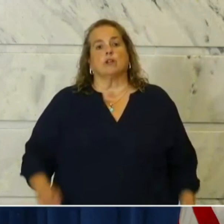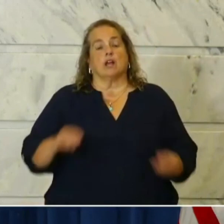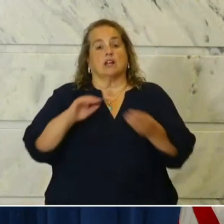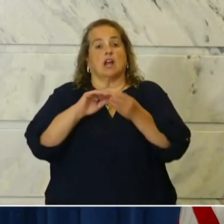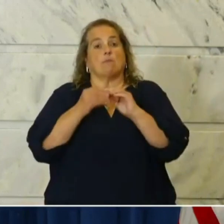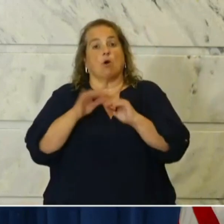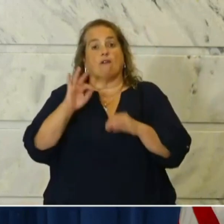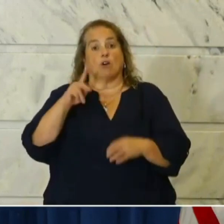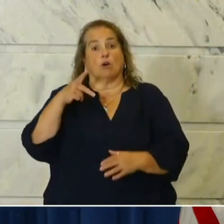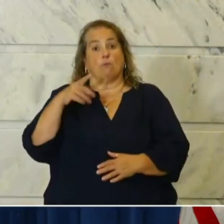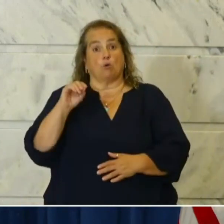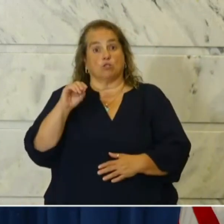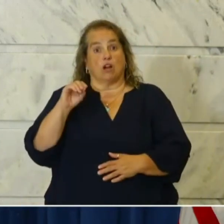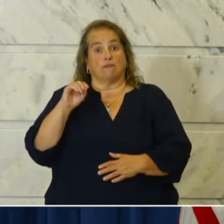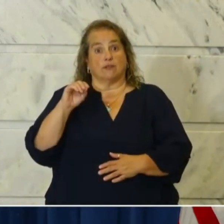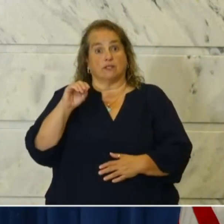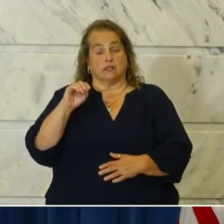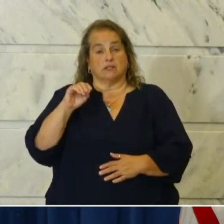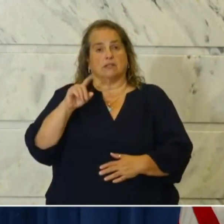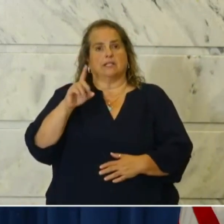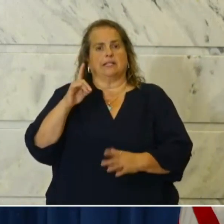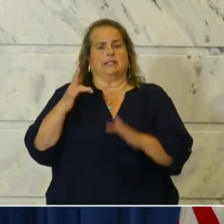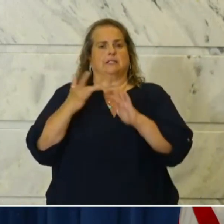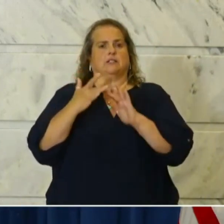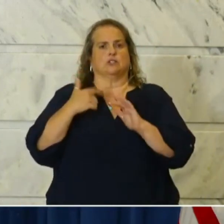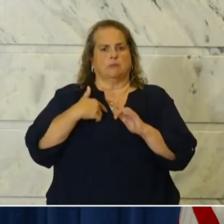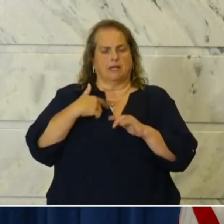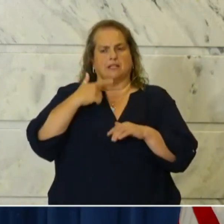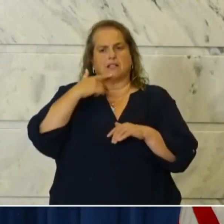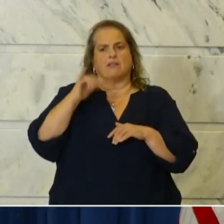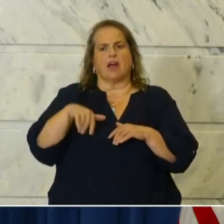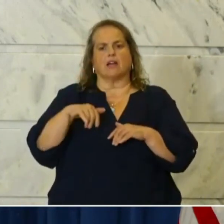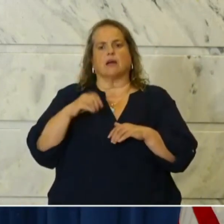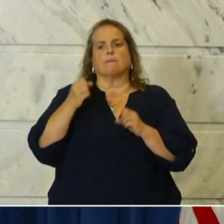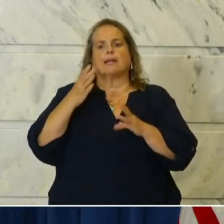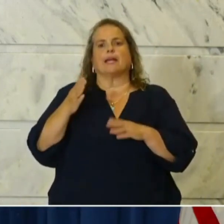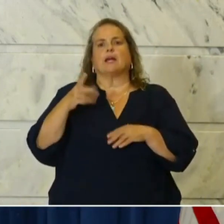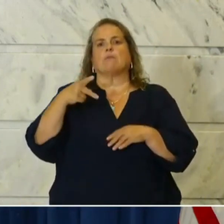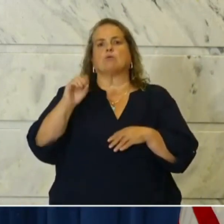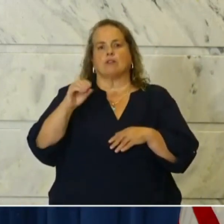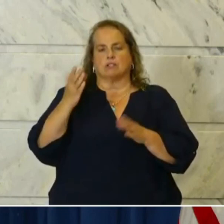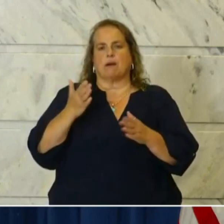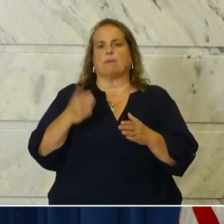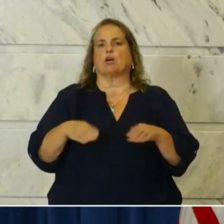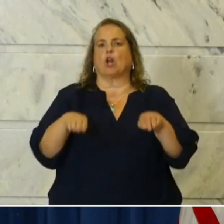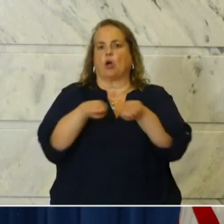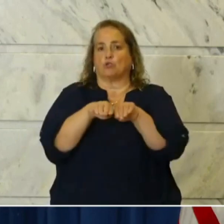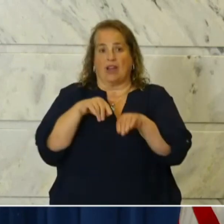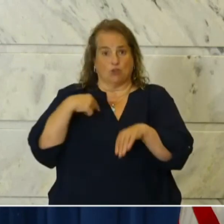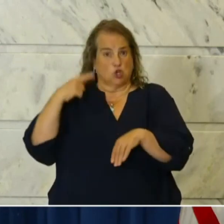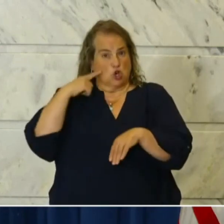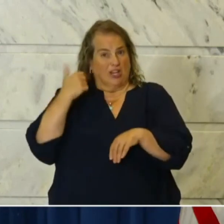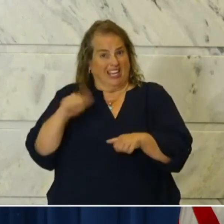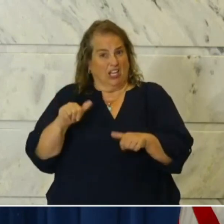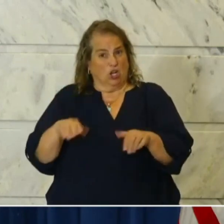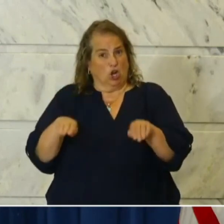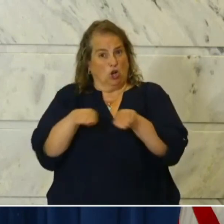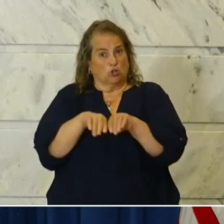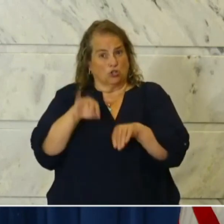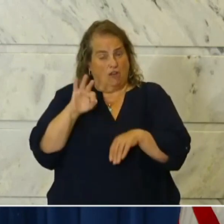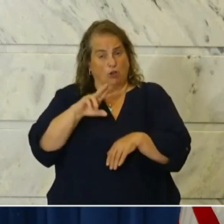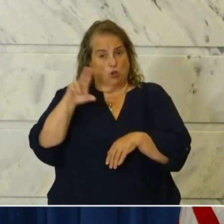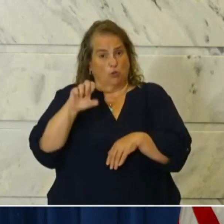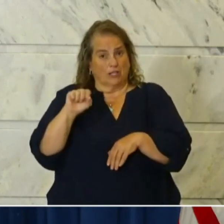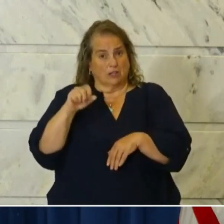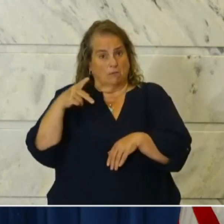across the country. Have you heard of any closures that could be happening here in Kentucky, the United States Postal Service? The question is, have I heard of any closures of the United States